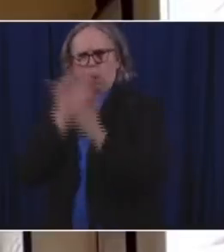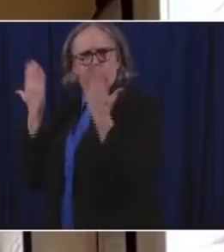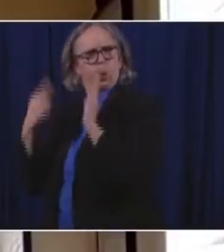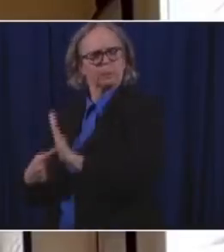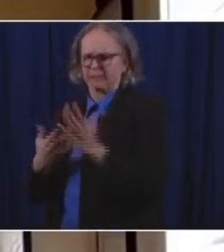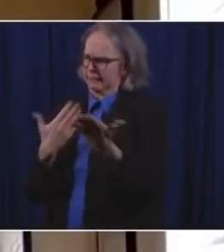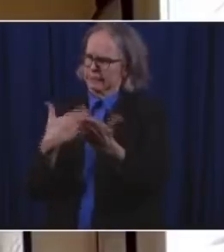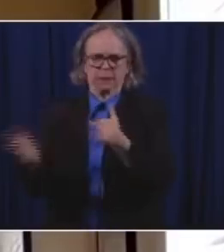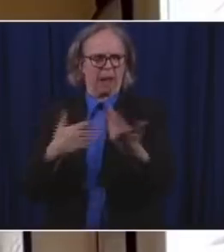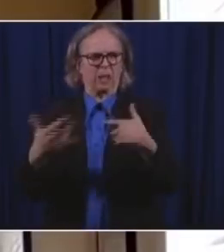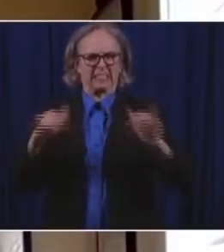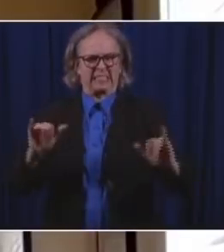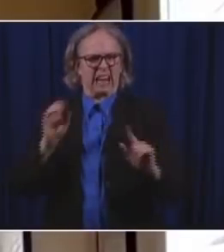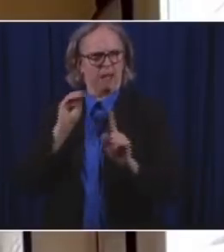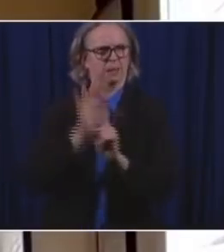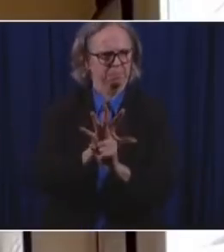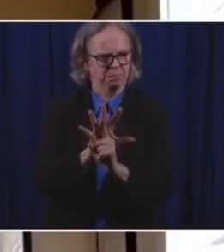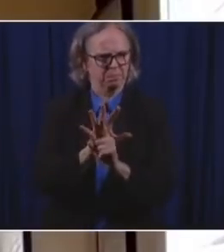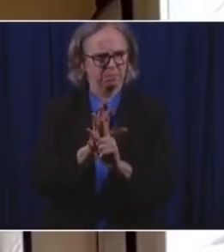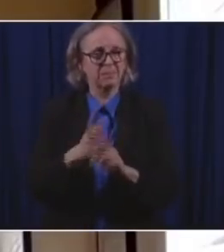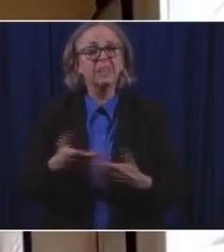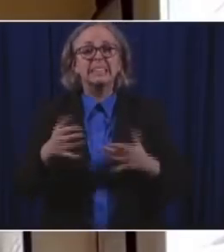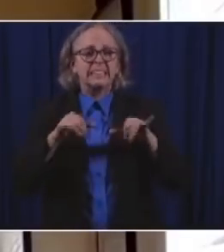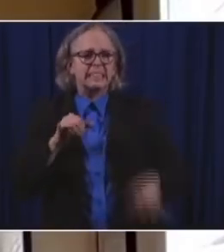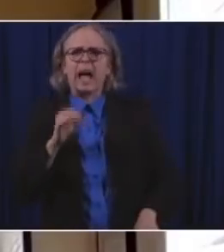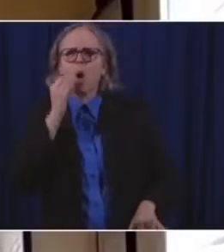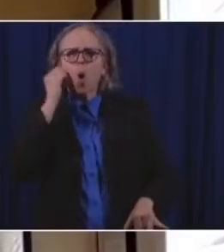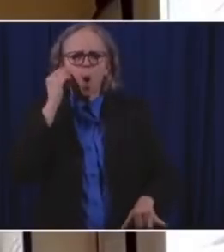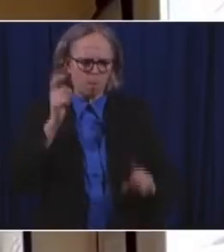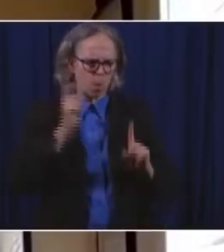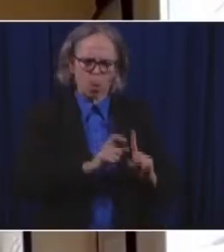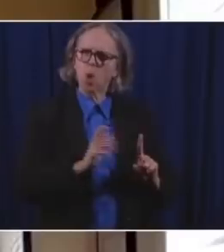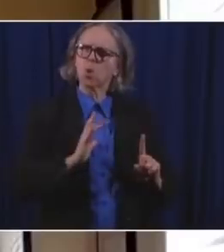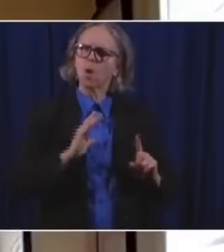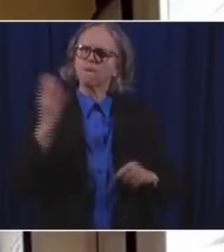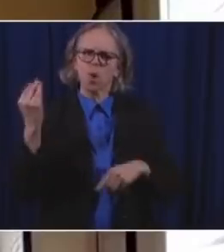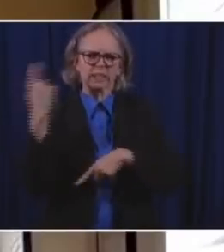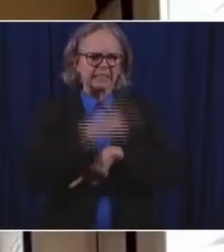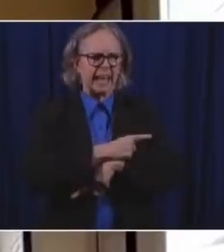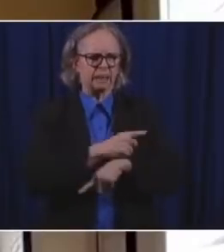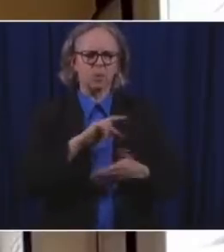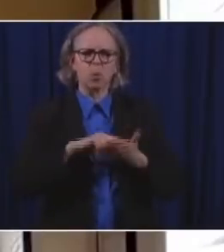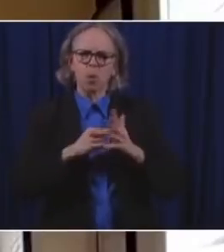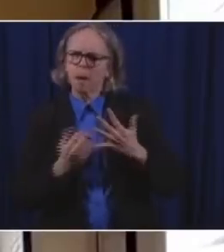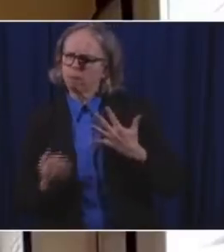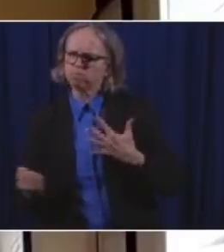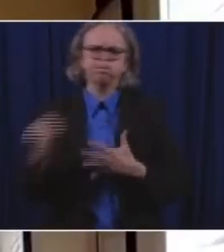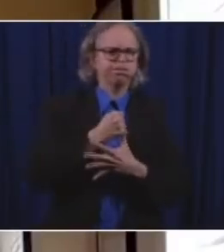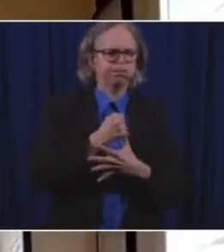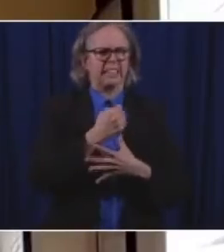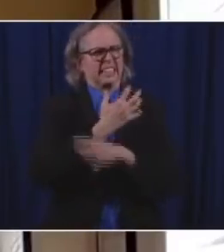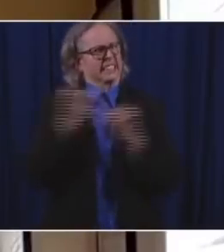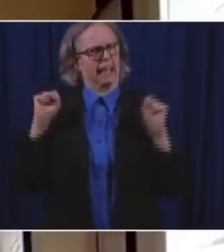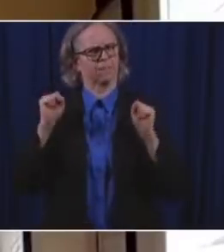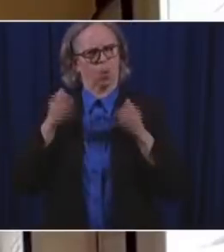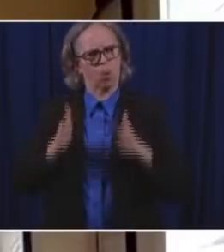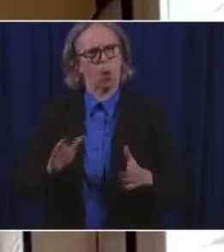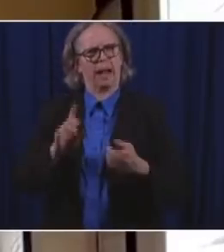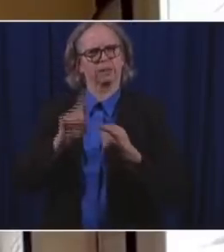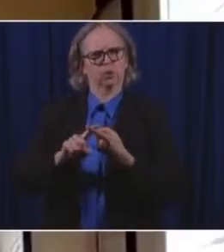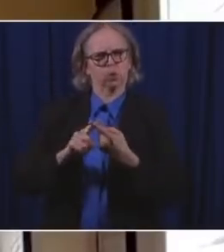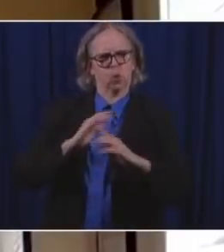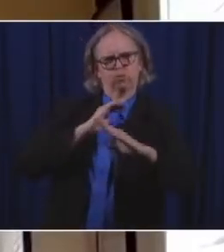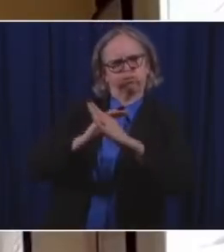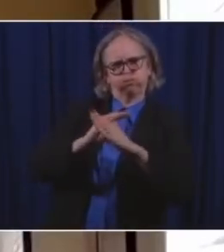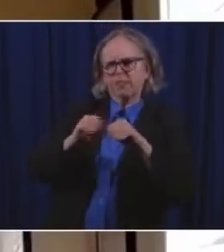at home for 14 days after contact is still the safest way to limit possible spread of